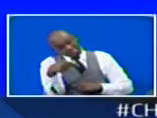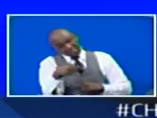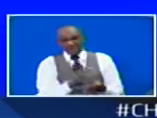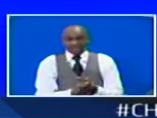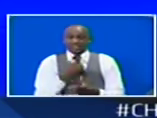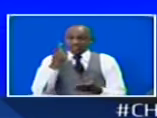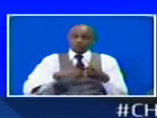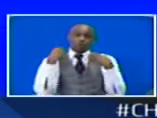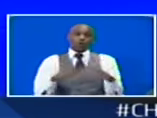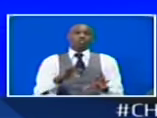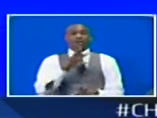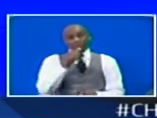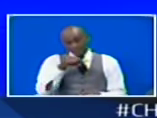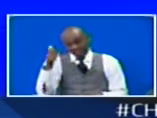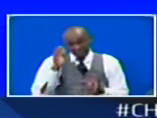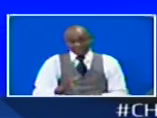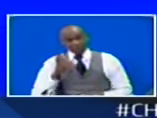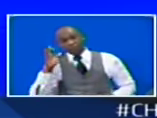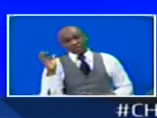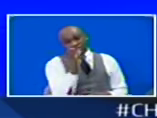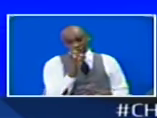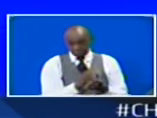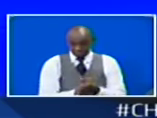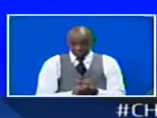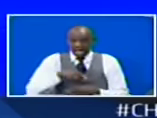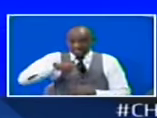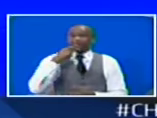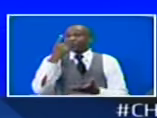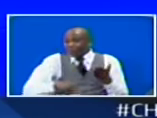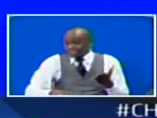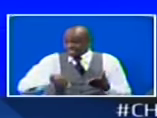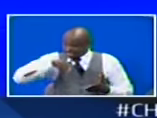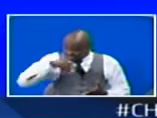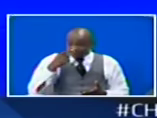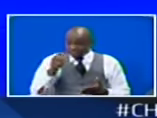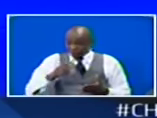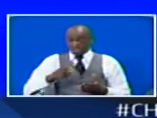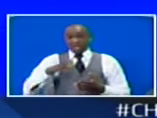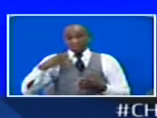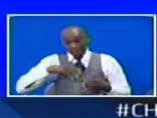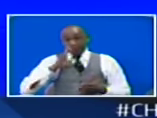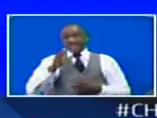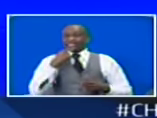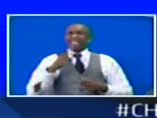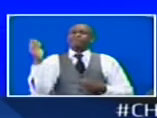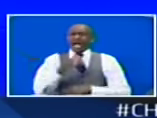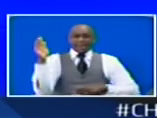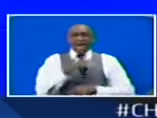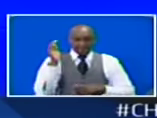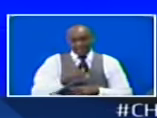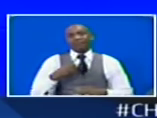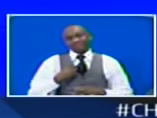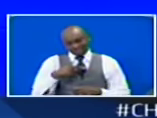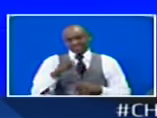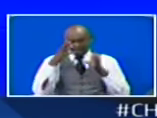him defeated by legislator Ferdinand Waititu. He said he was only bowing to pressure from his supporters who want him to vie.